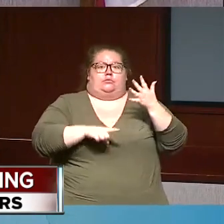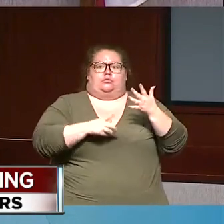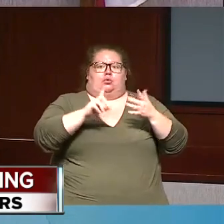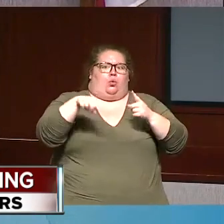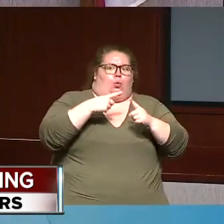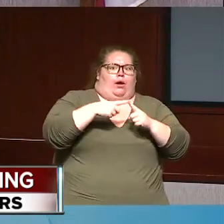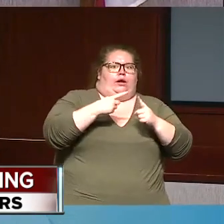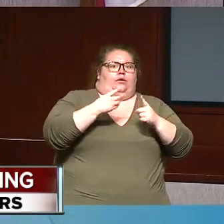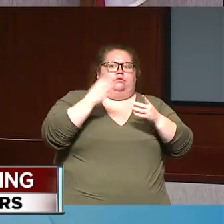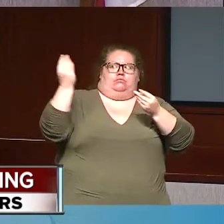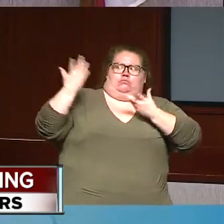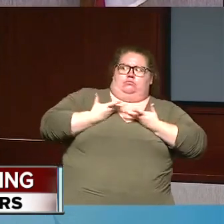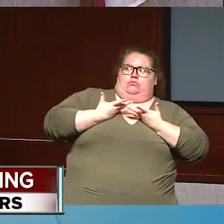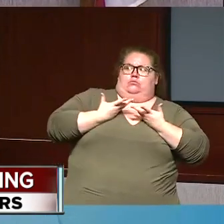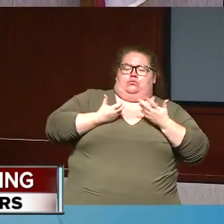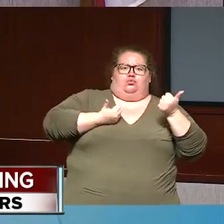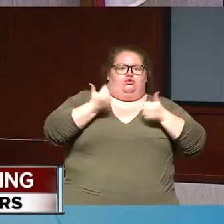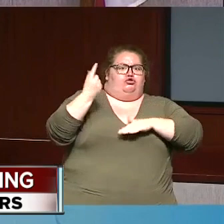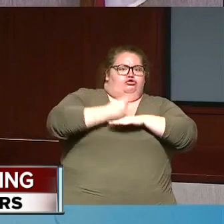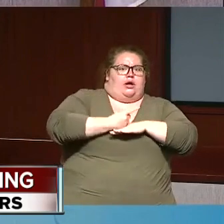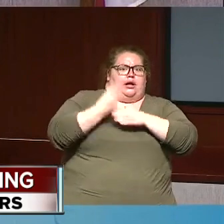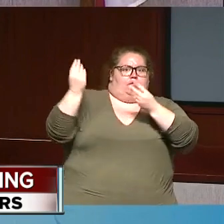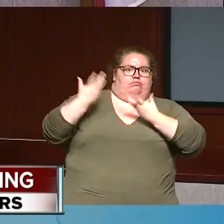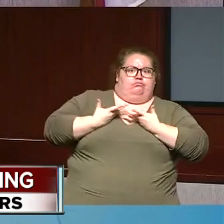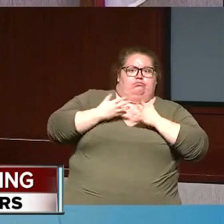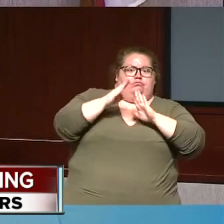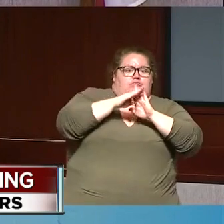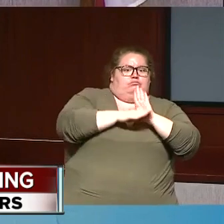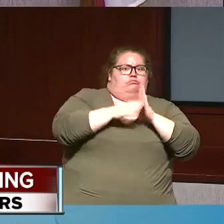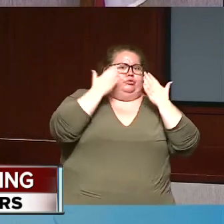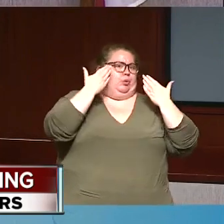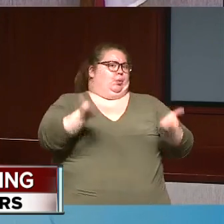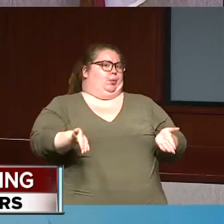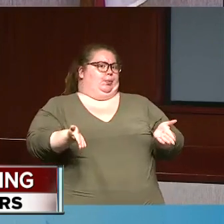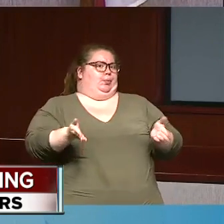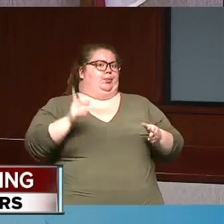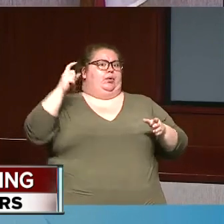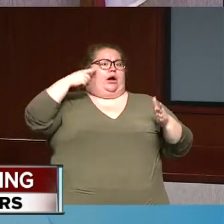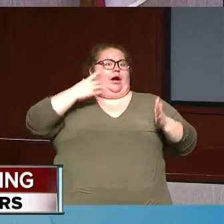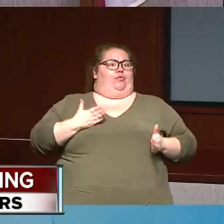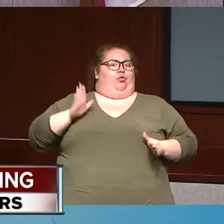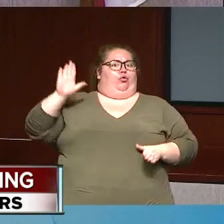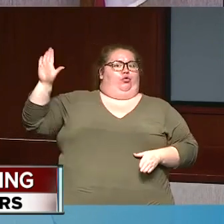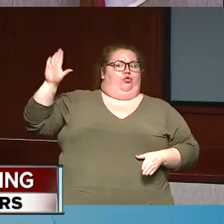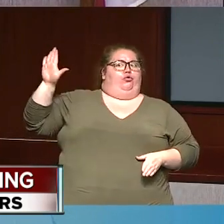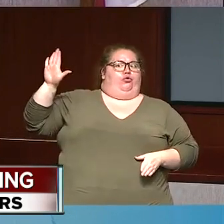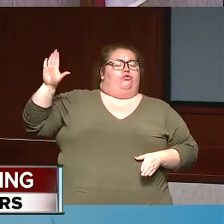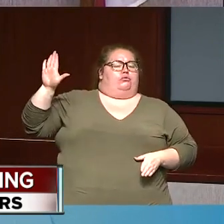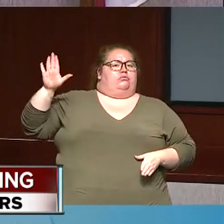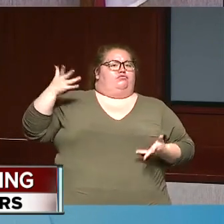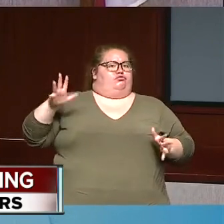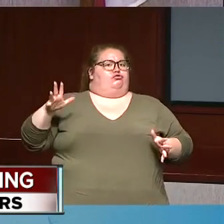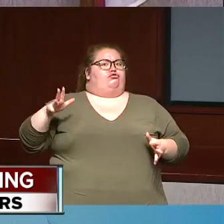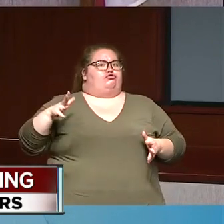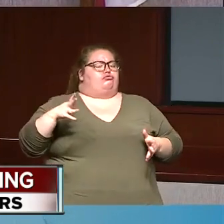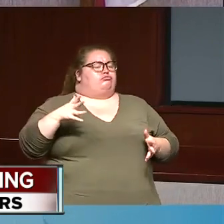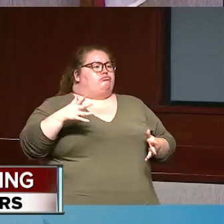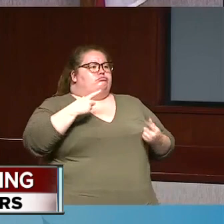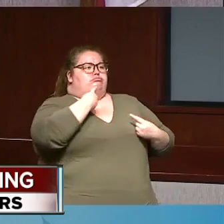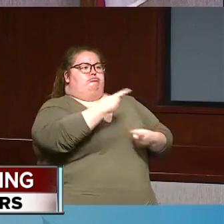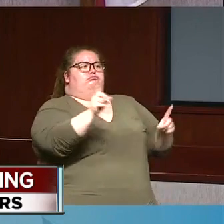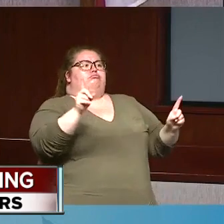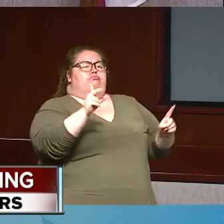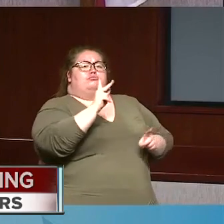What we do know is that the governor will allow Kern County, under the direction of